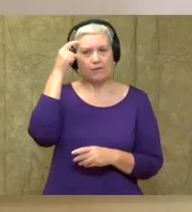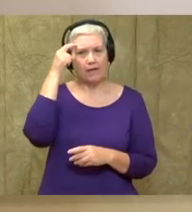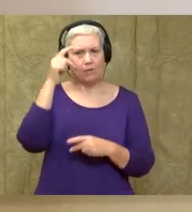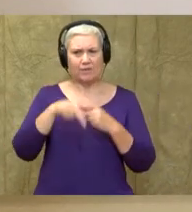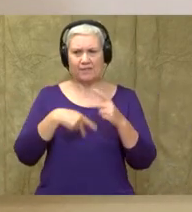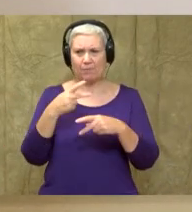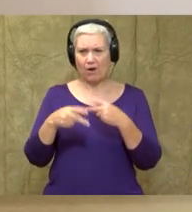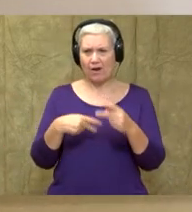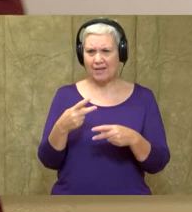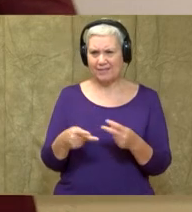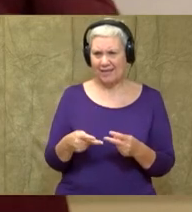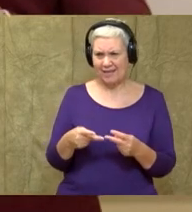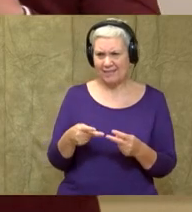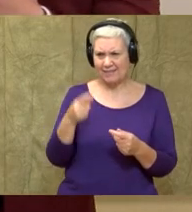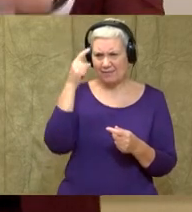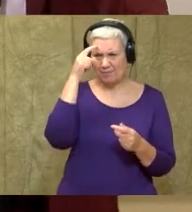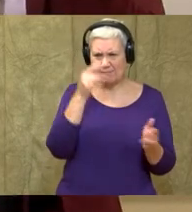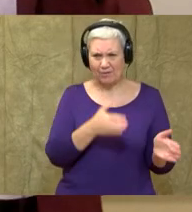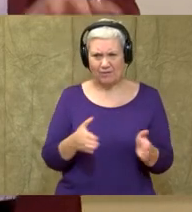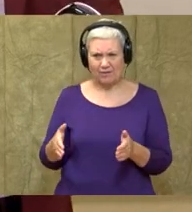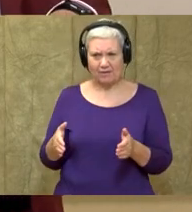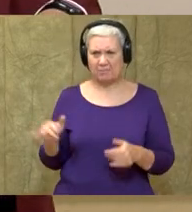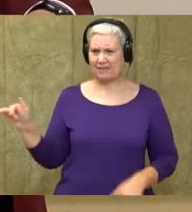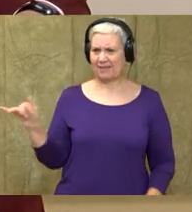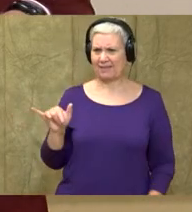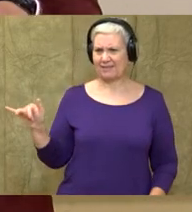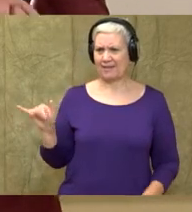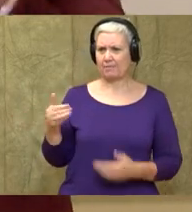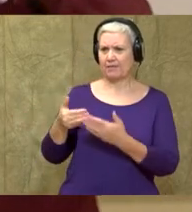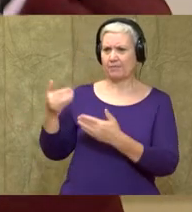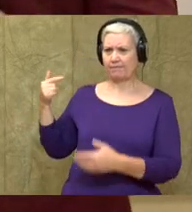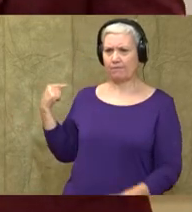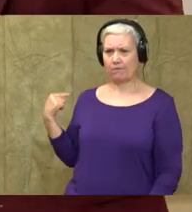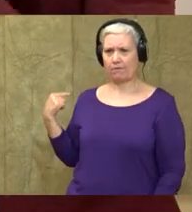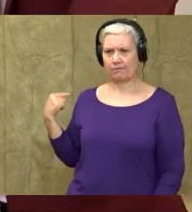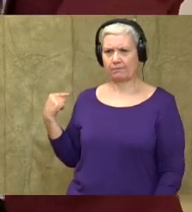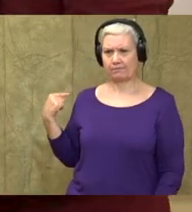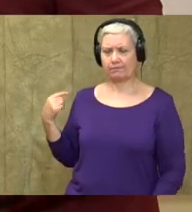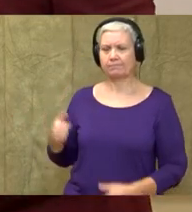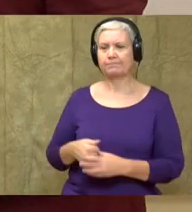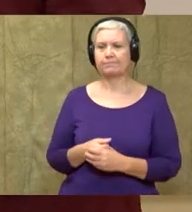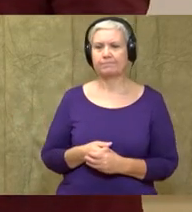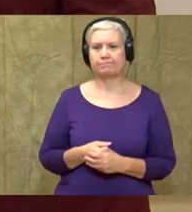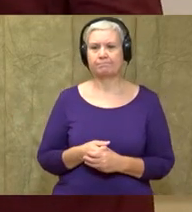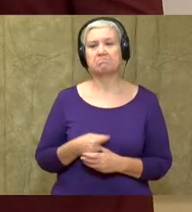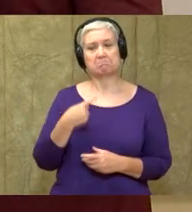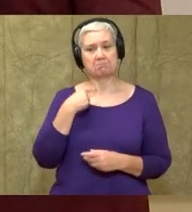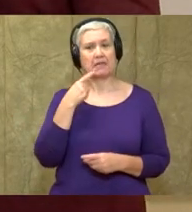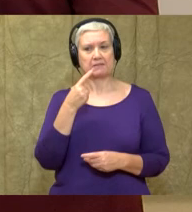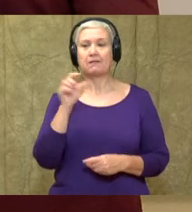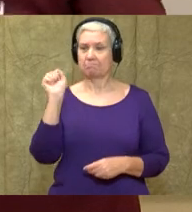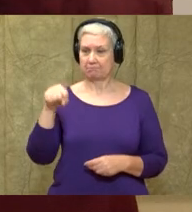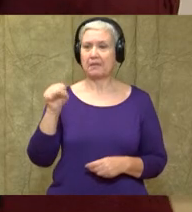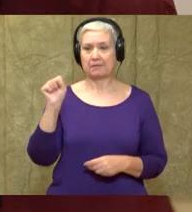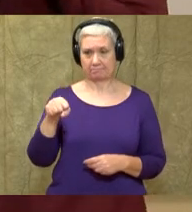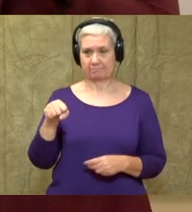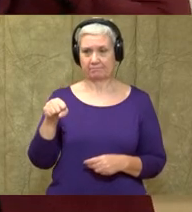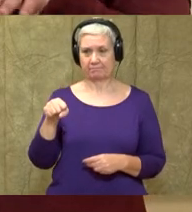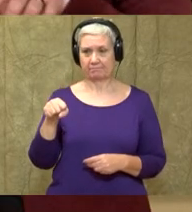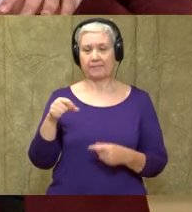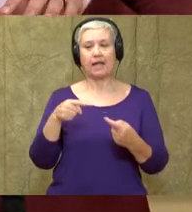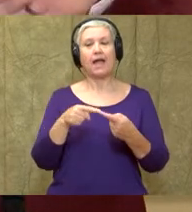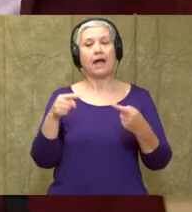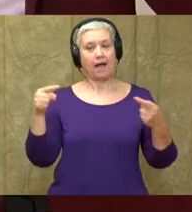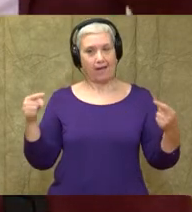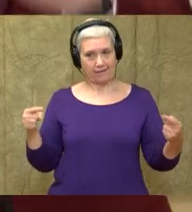not this process, the strategy that we employed, is it the same as the previous one? And I would say yes. Again, we're focusing